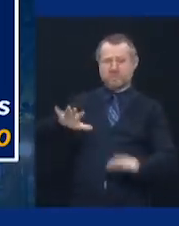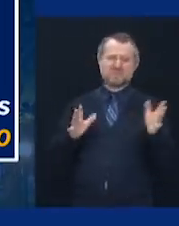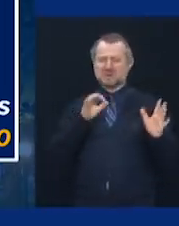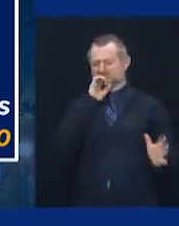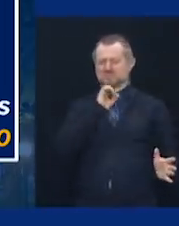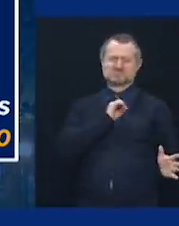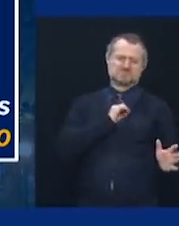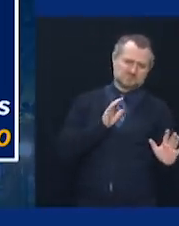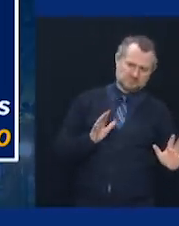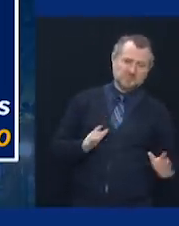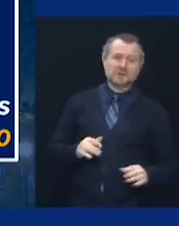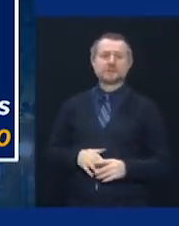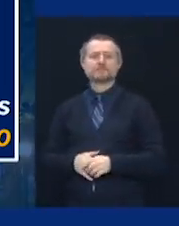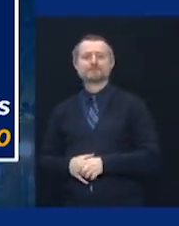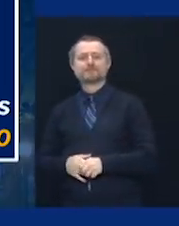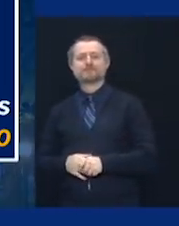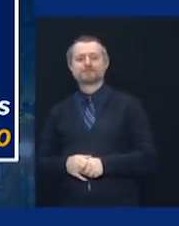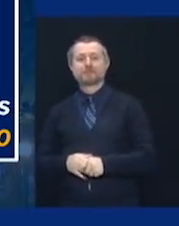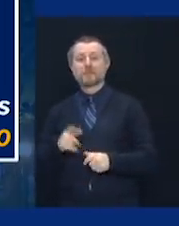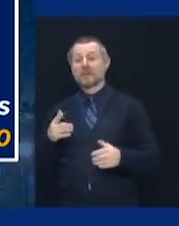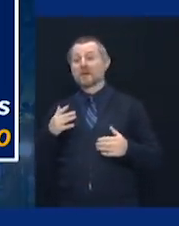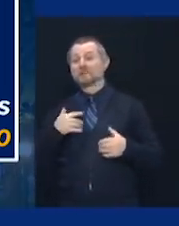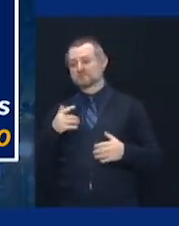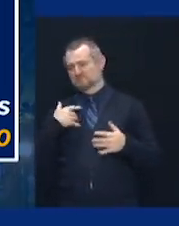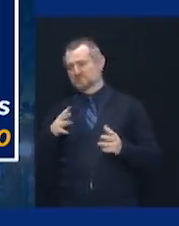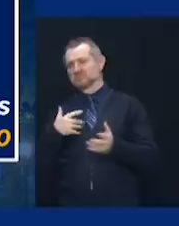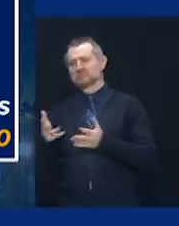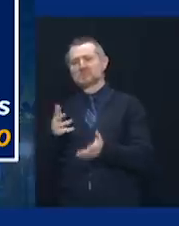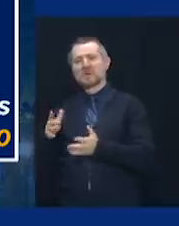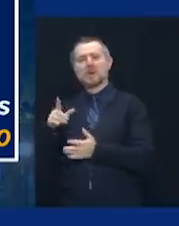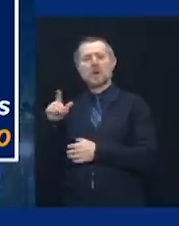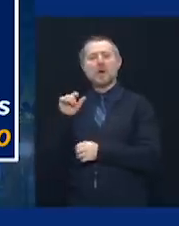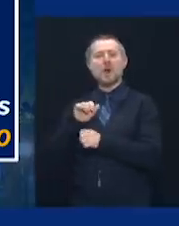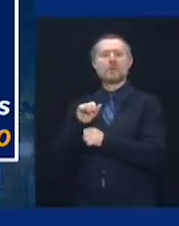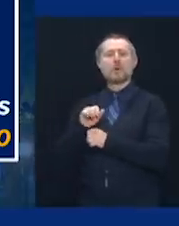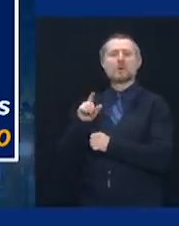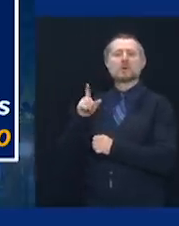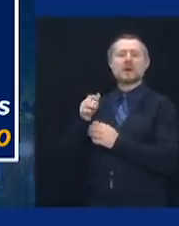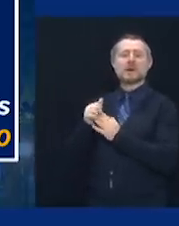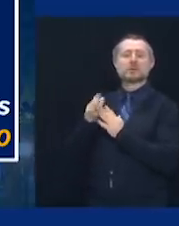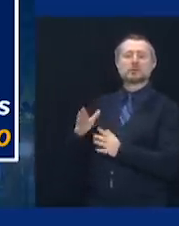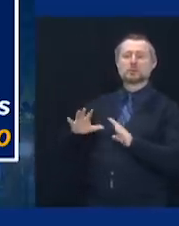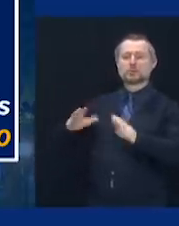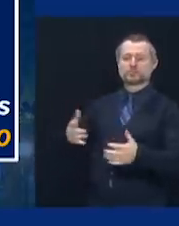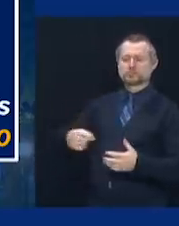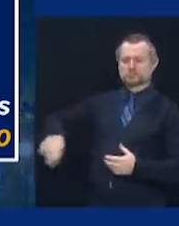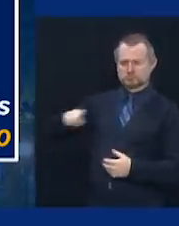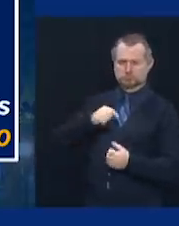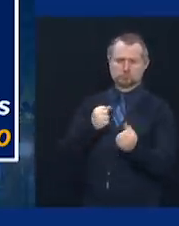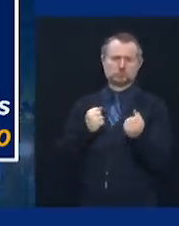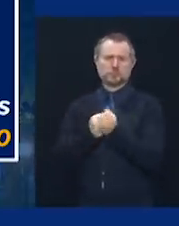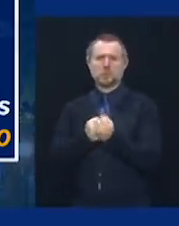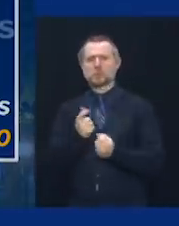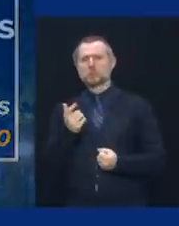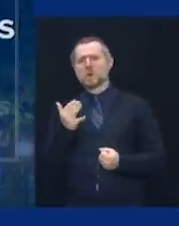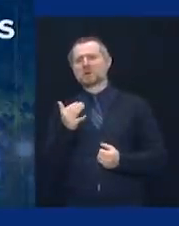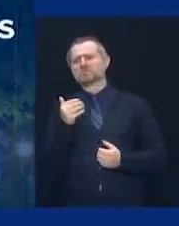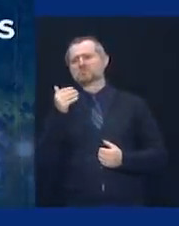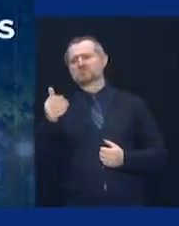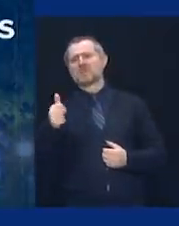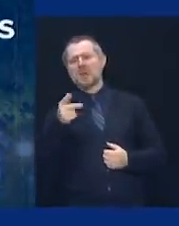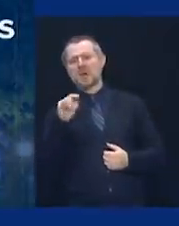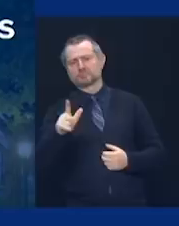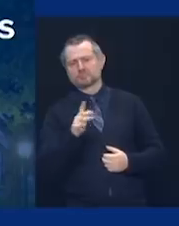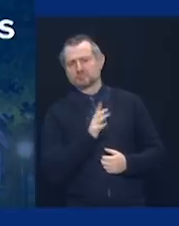But I spoke to the labor leaders who are most directly involved, and they support waiting until April and doing it